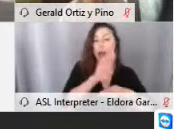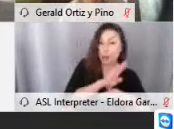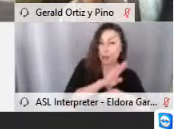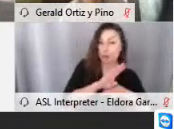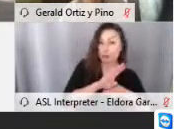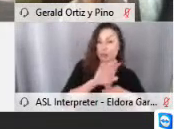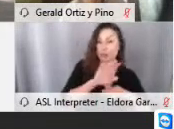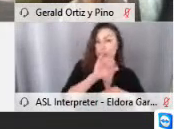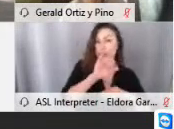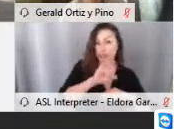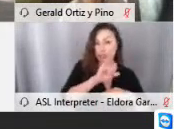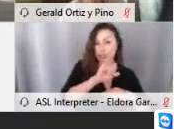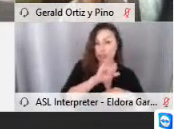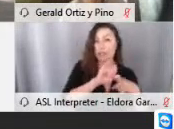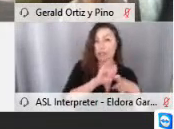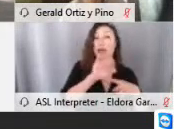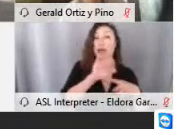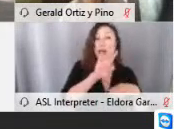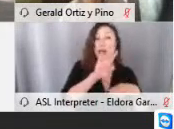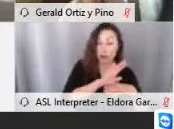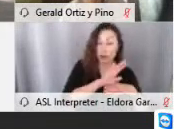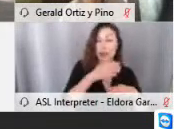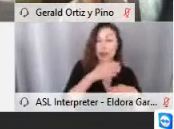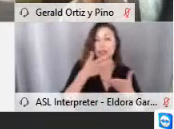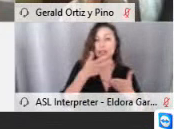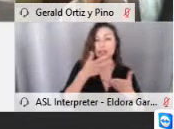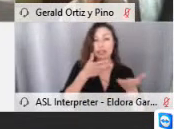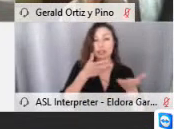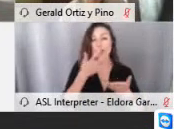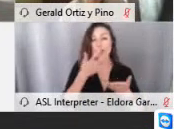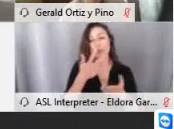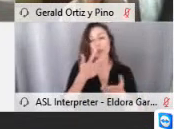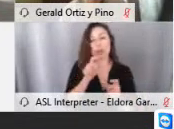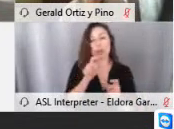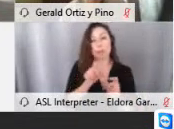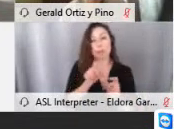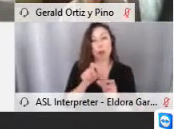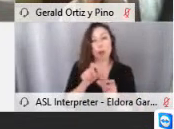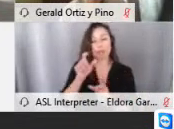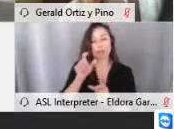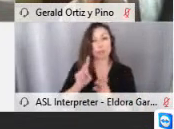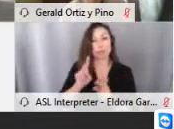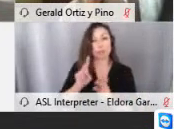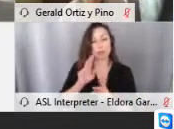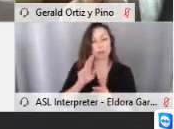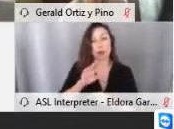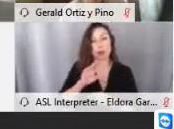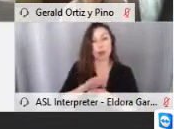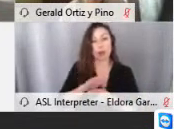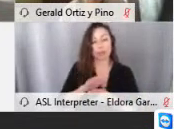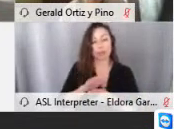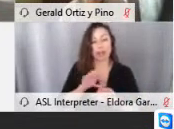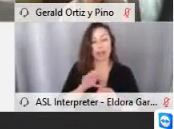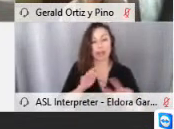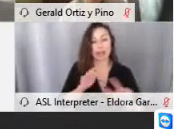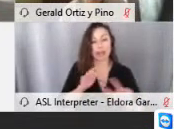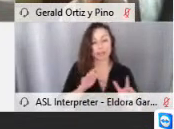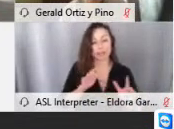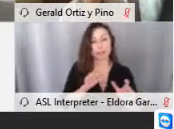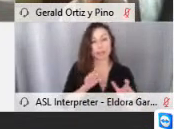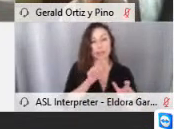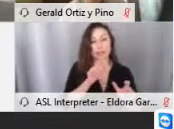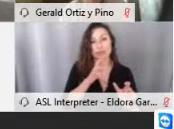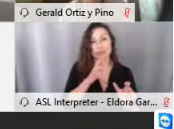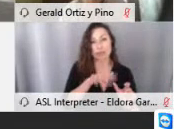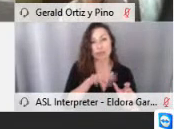insurance companies serve those three bars of people represented on the left of the graph,